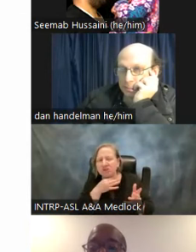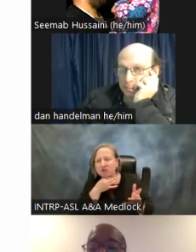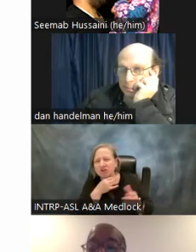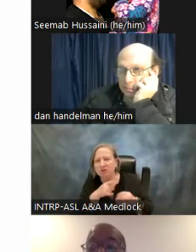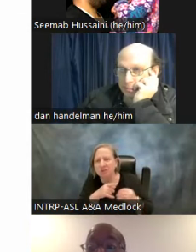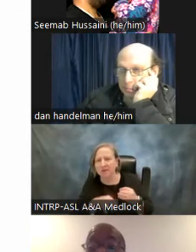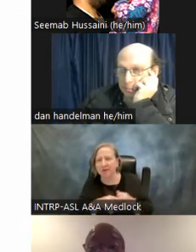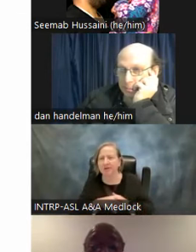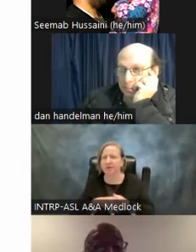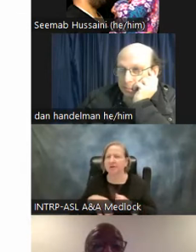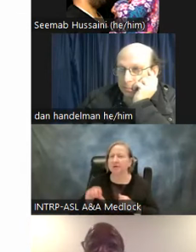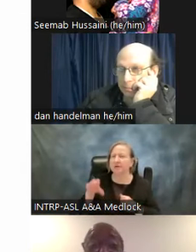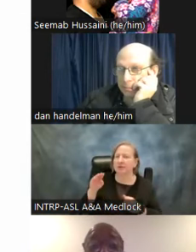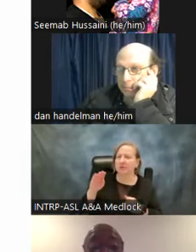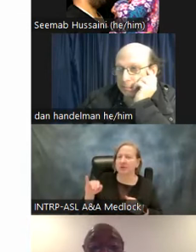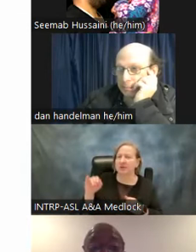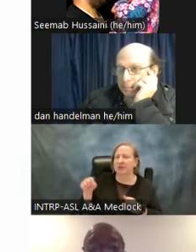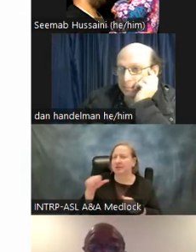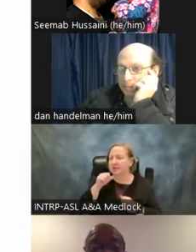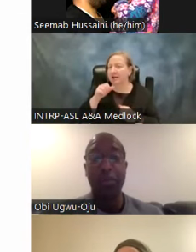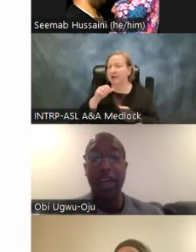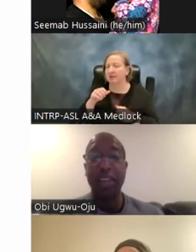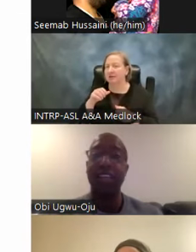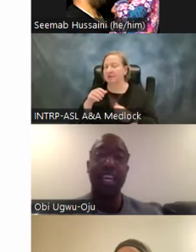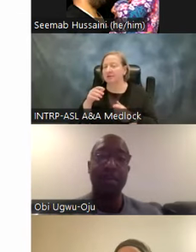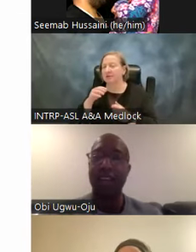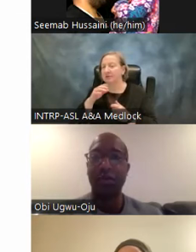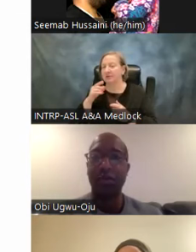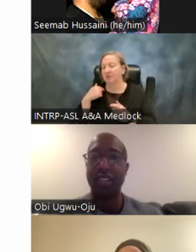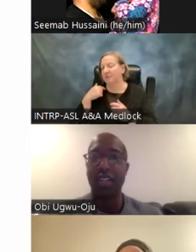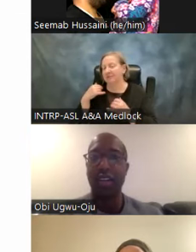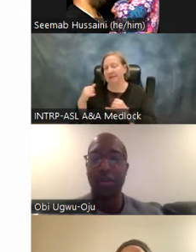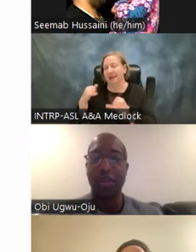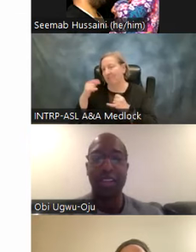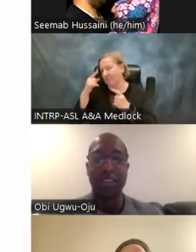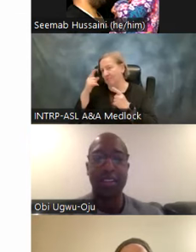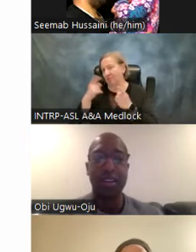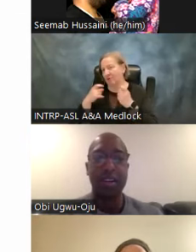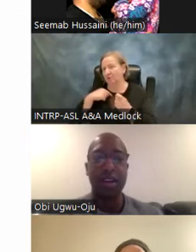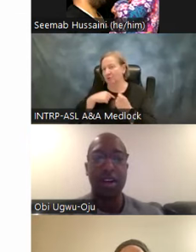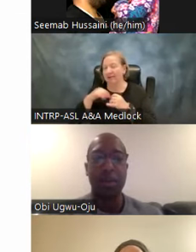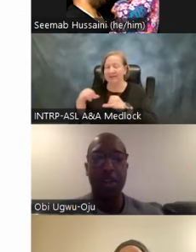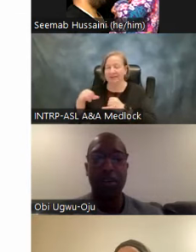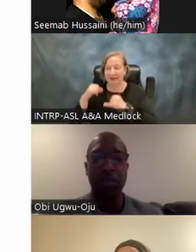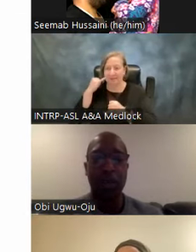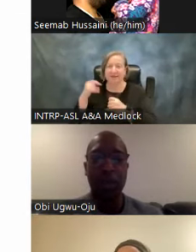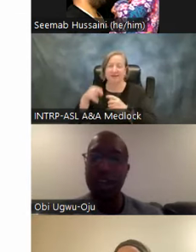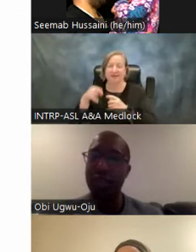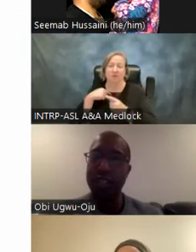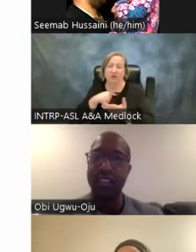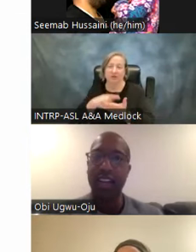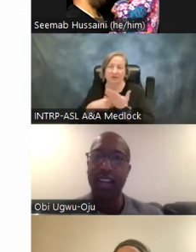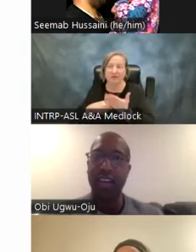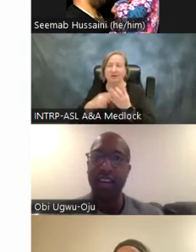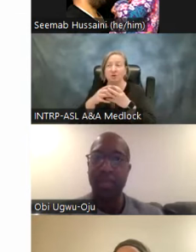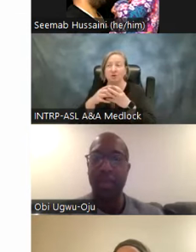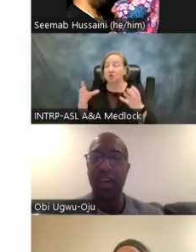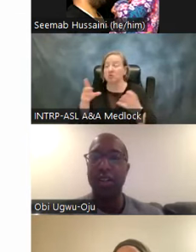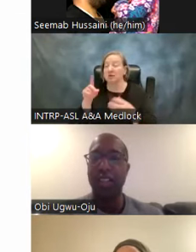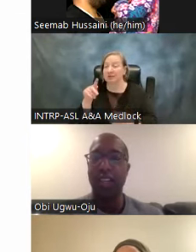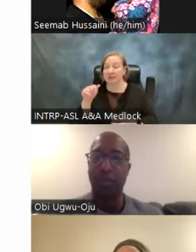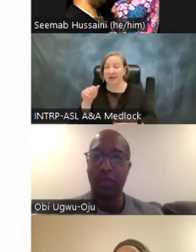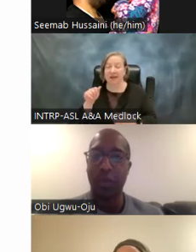Yeah, it is. It's definitely not a curiosity. It's a great question, and we had the same exact ones when we discussed it. There is like way too much data to